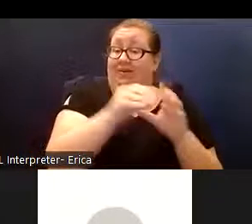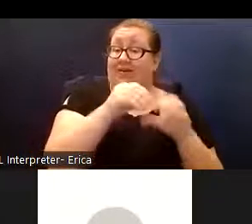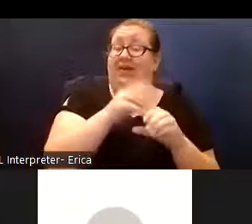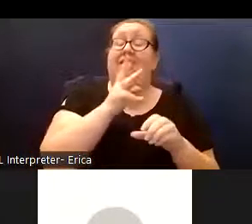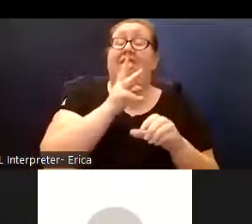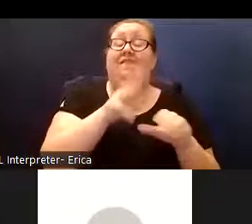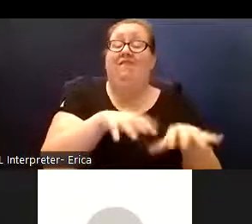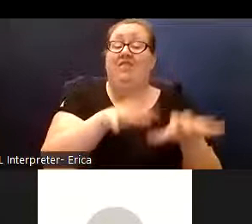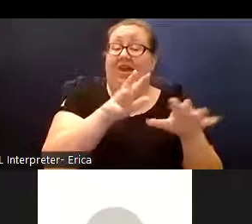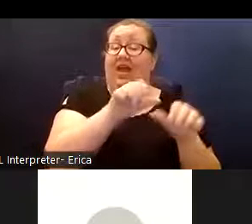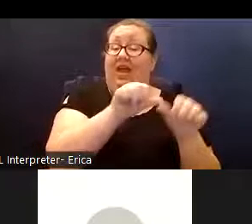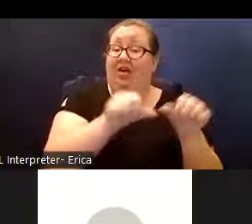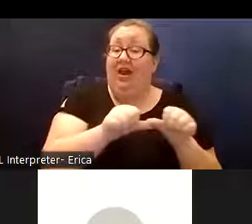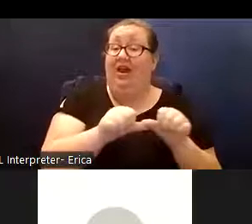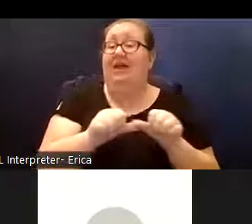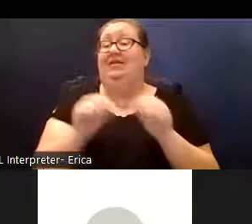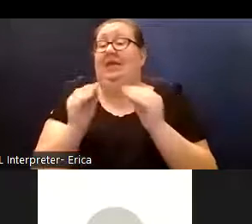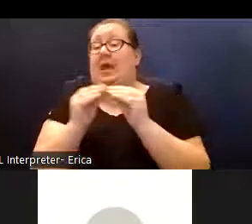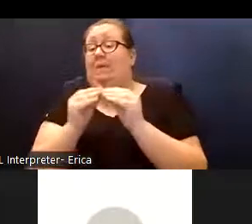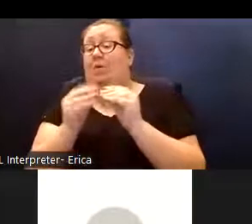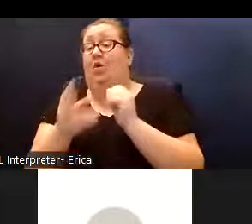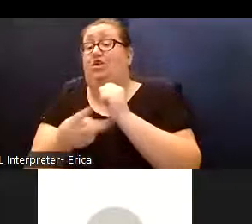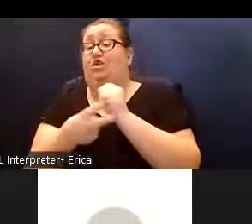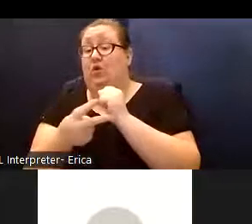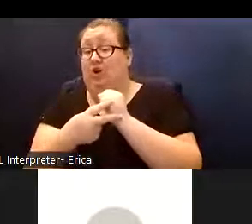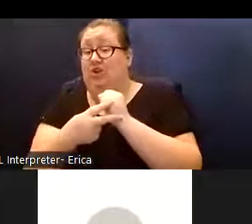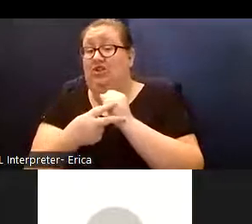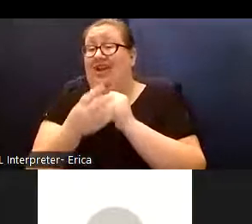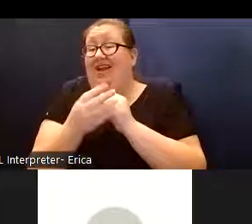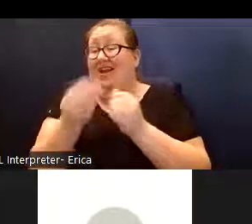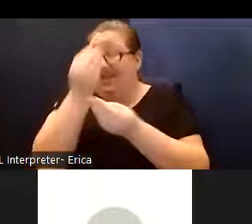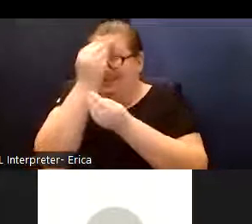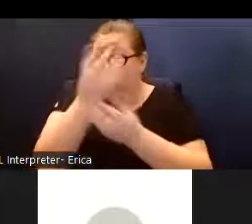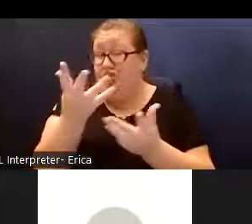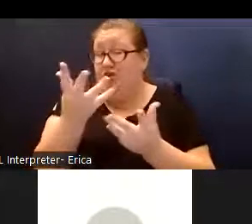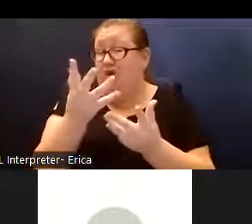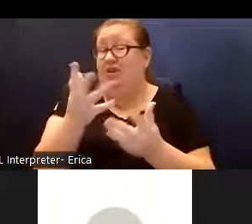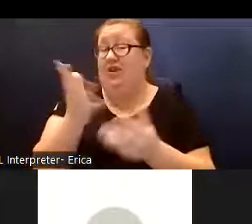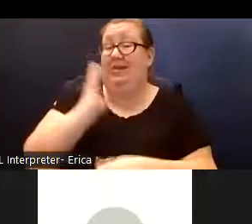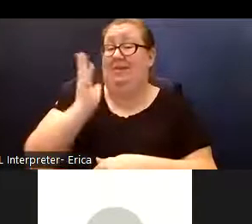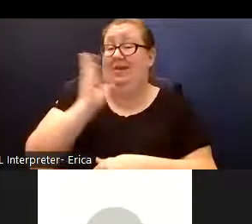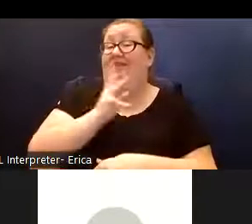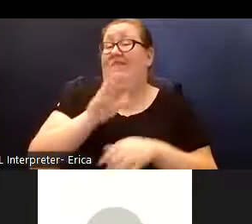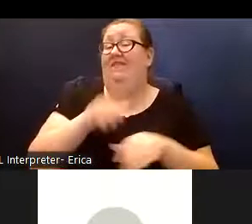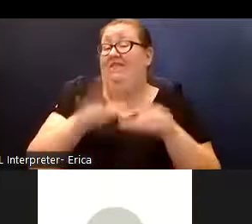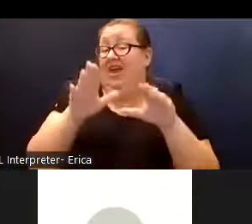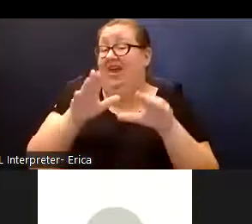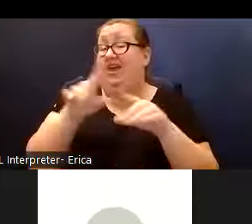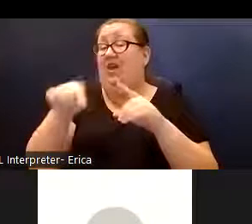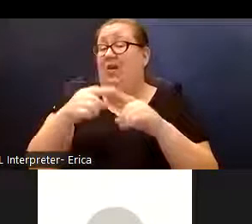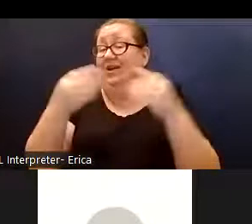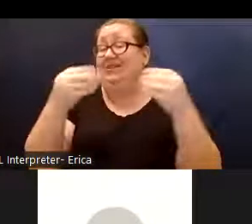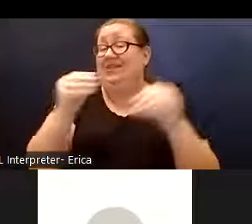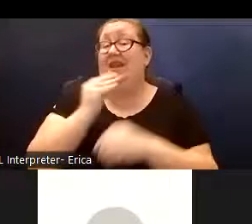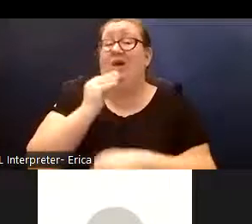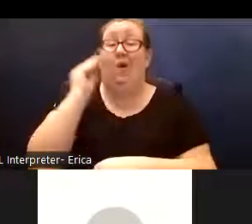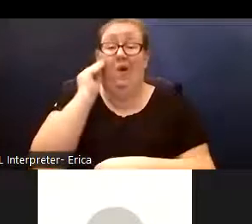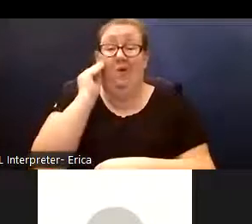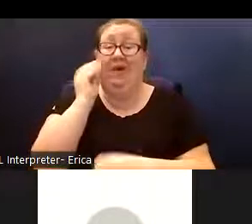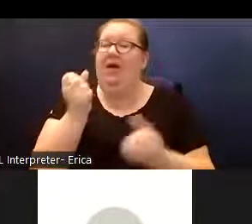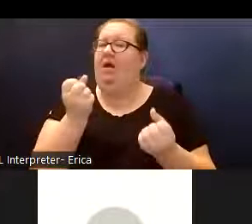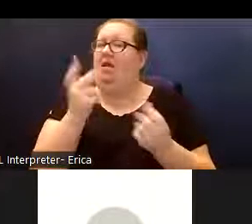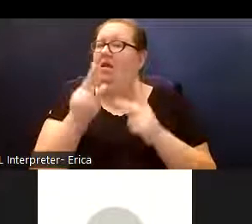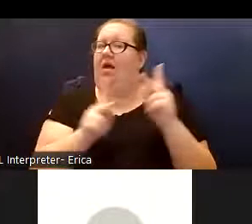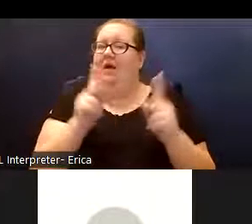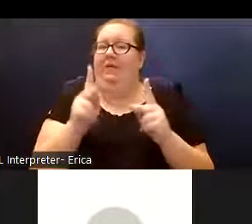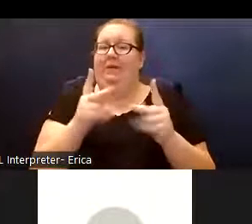site, and do things like require disclosure of past flooding when selling a home, which is something we've been hearing about, that a lot of residents